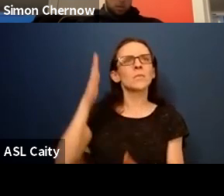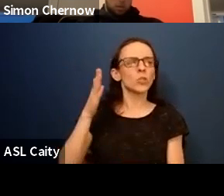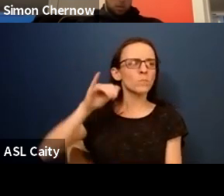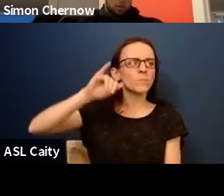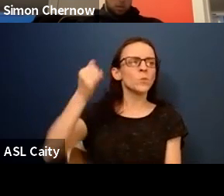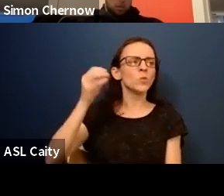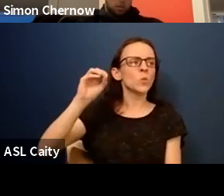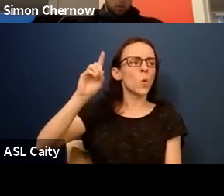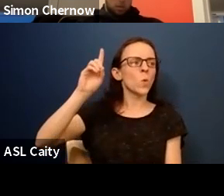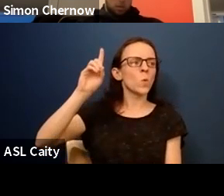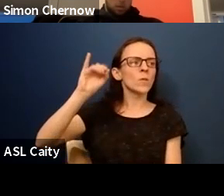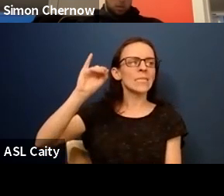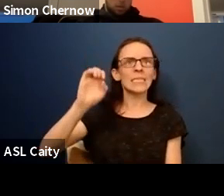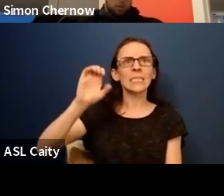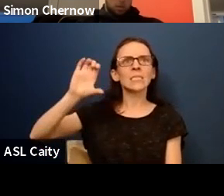Chen.